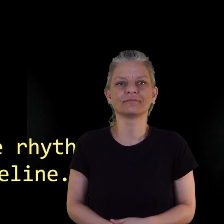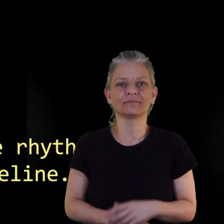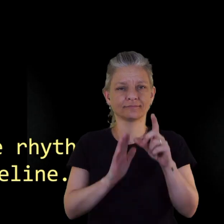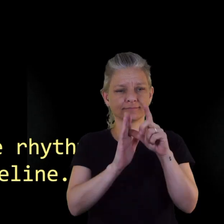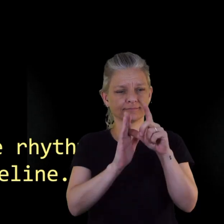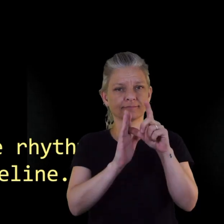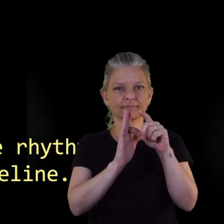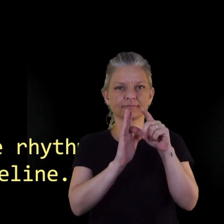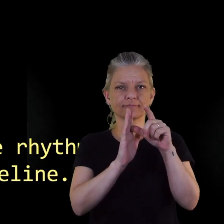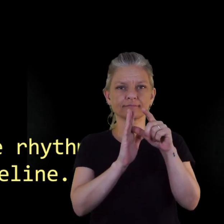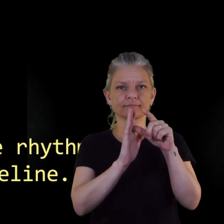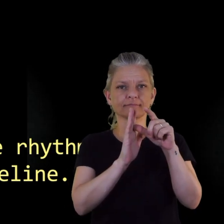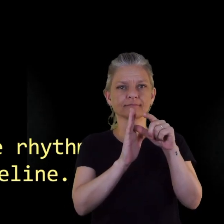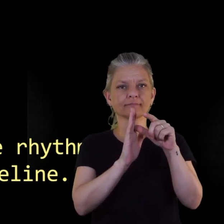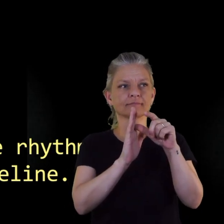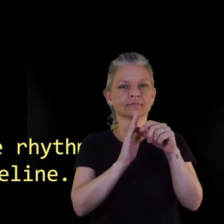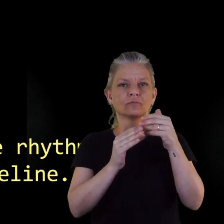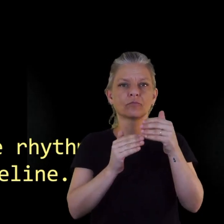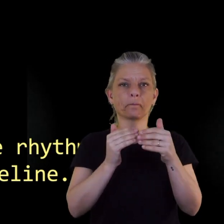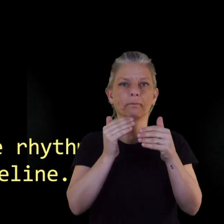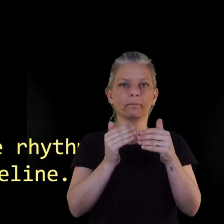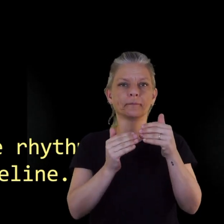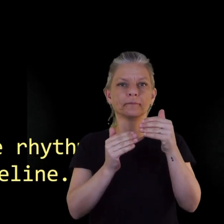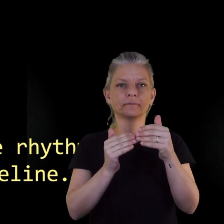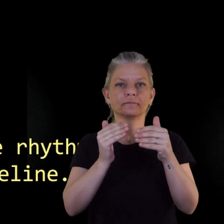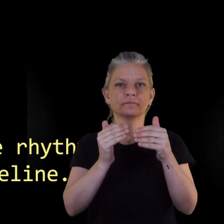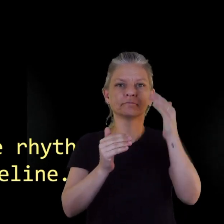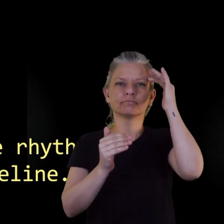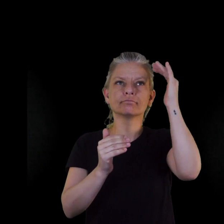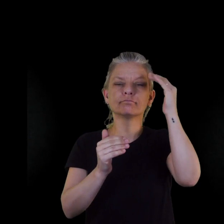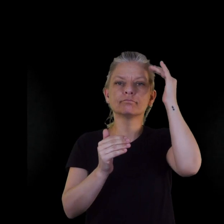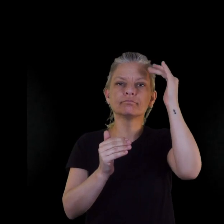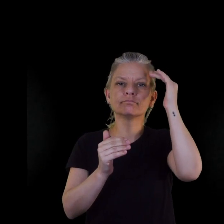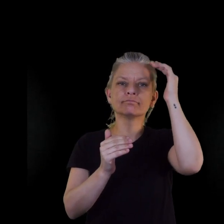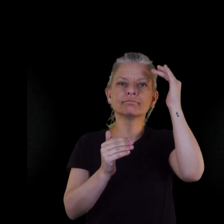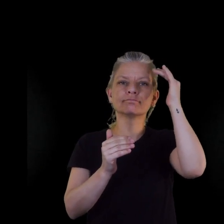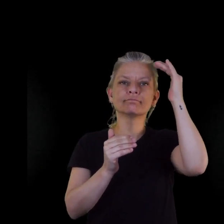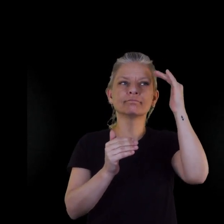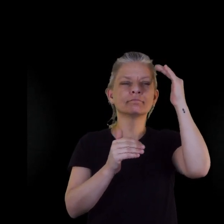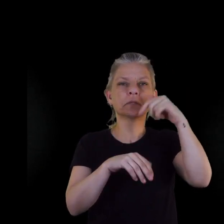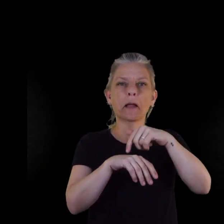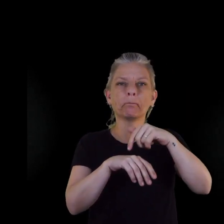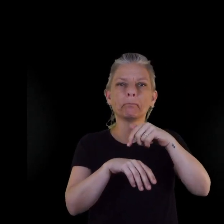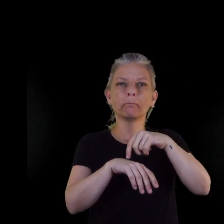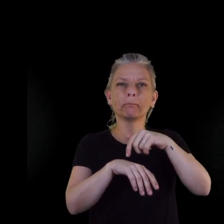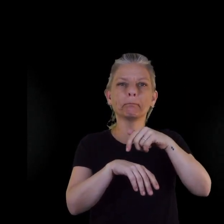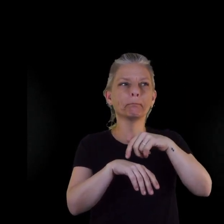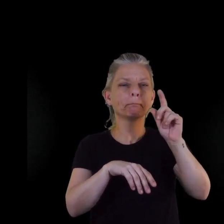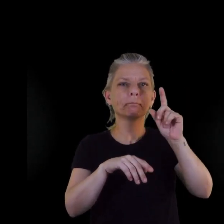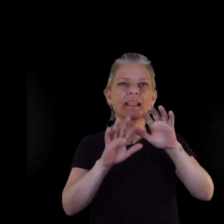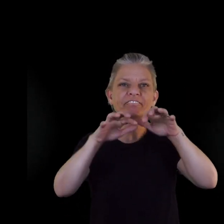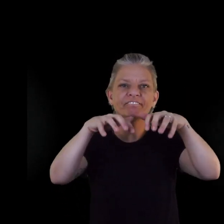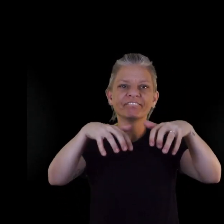Ticking clock sitting in its little rhythm brings forth thoughts of the shoreline. All time falls on the cliffs like